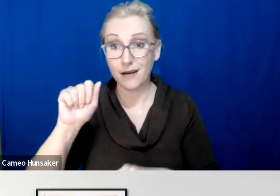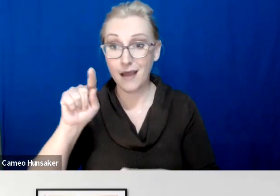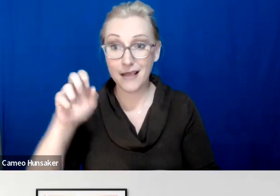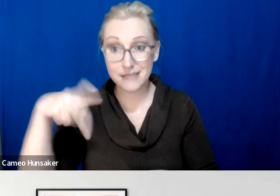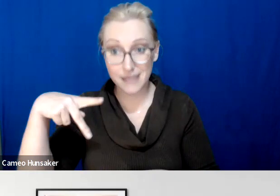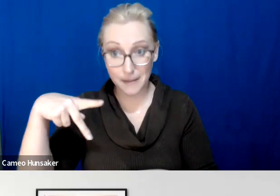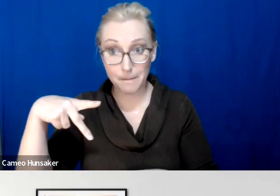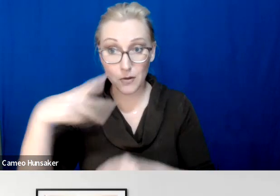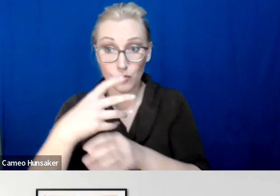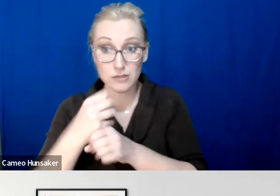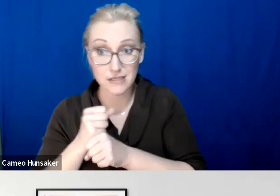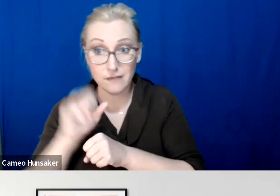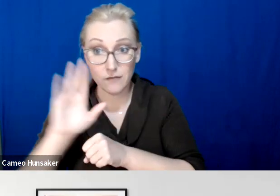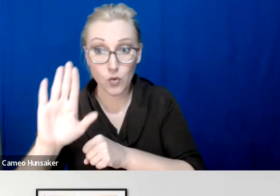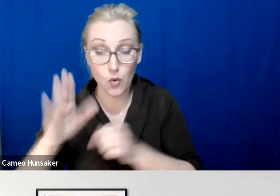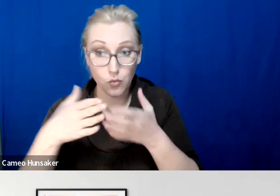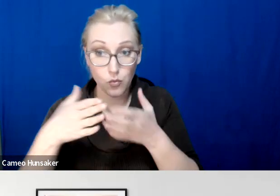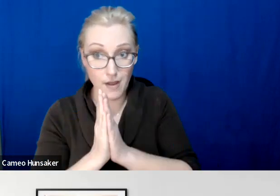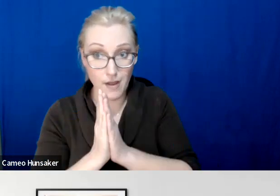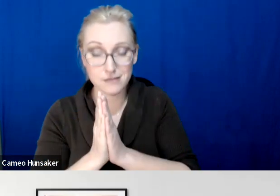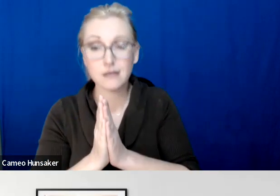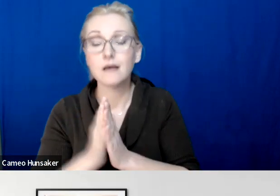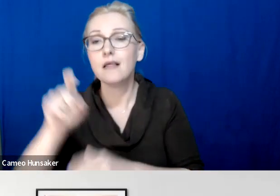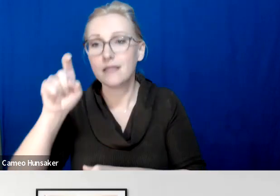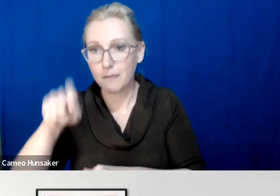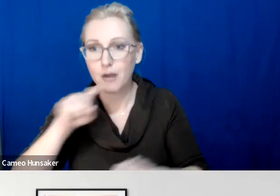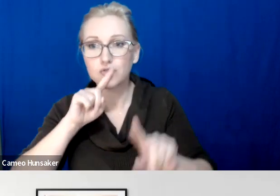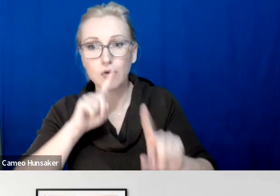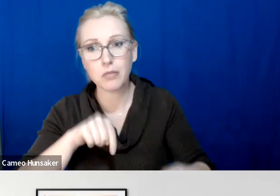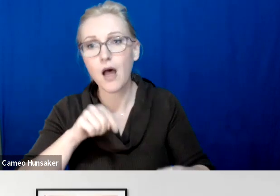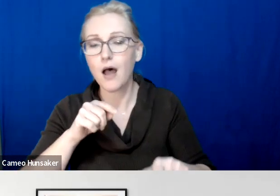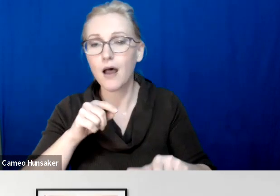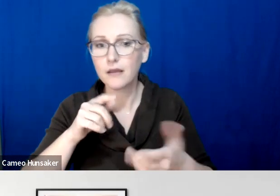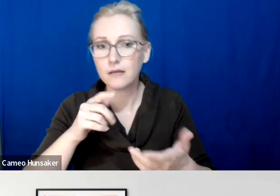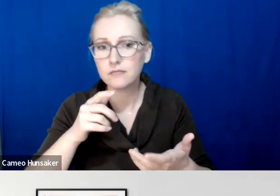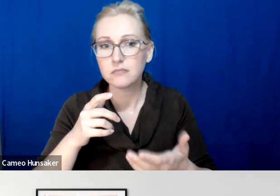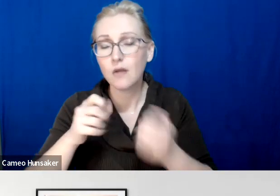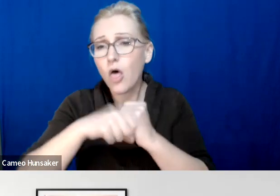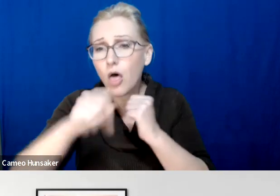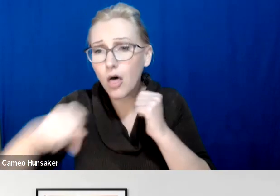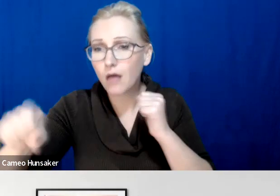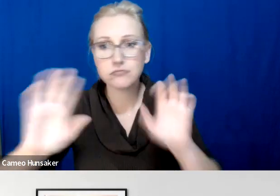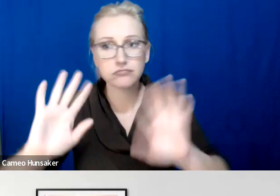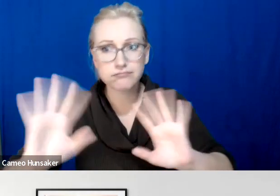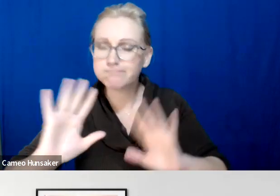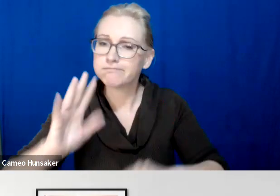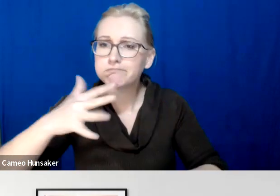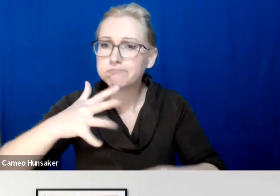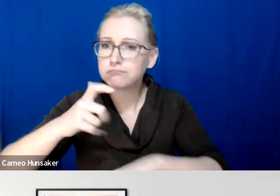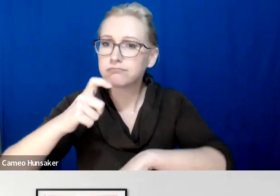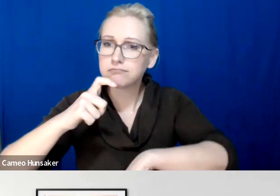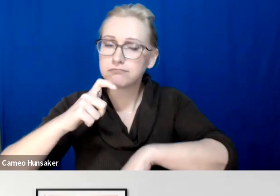to reply to you in a timely fashion and let you know, if they're going to move forward with an evaluation or